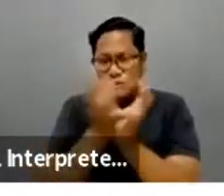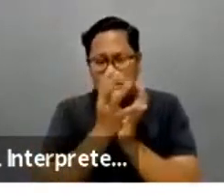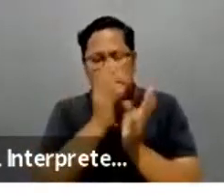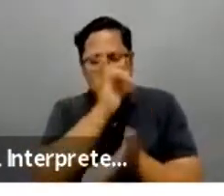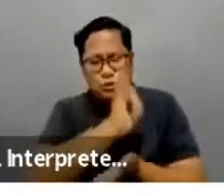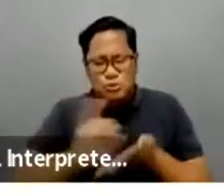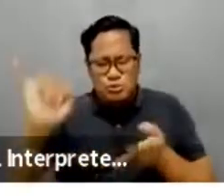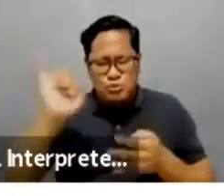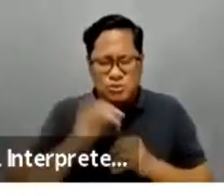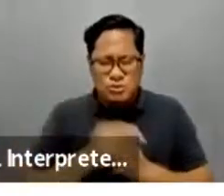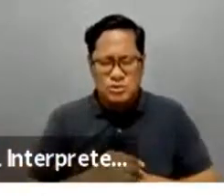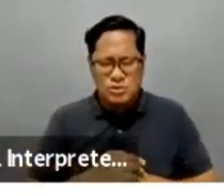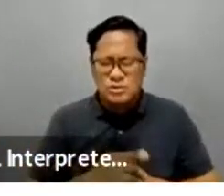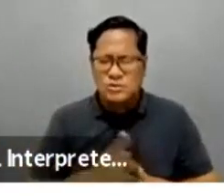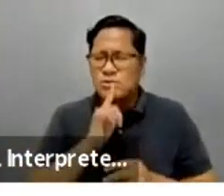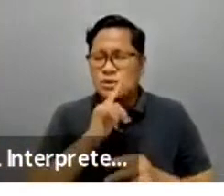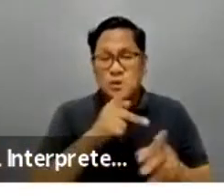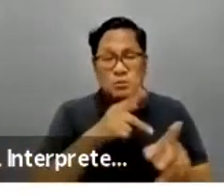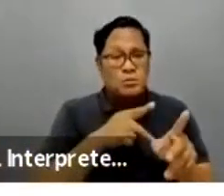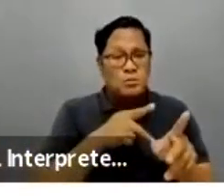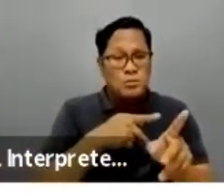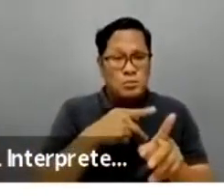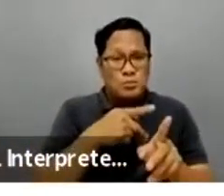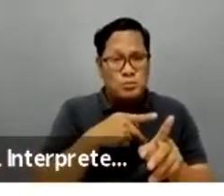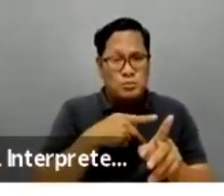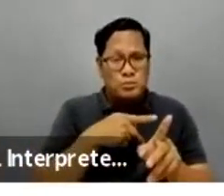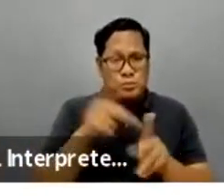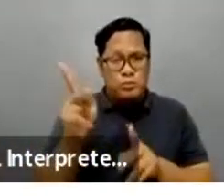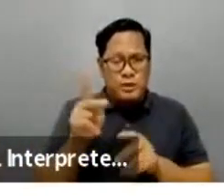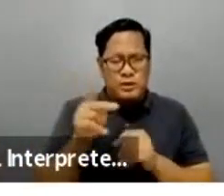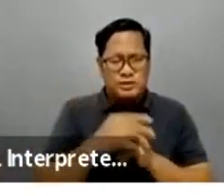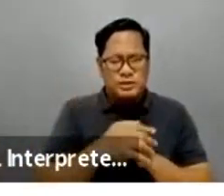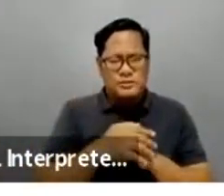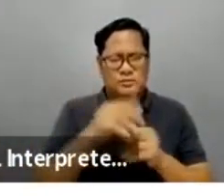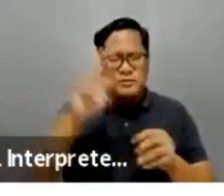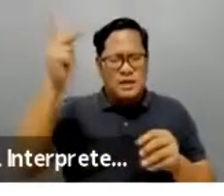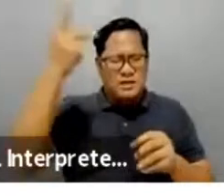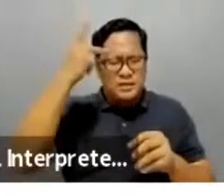institutions, promoting politics for health,